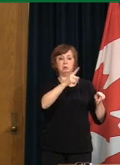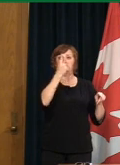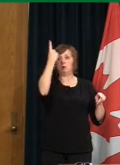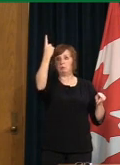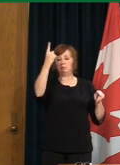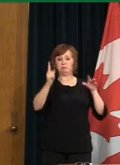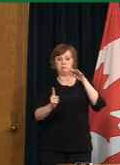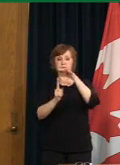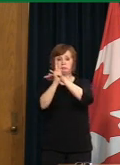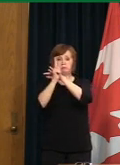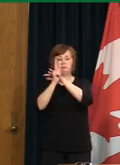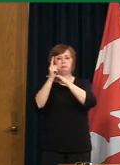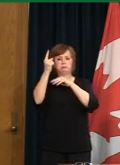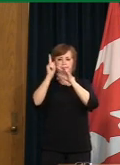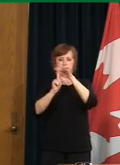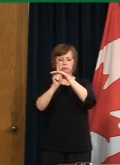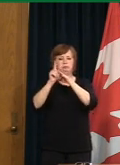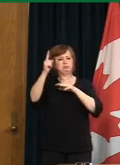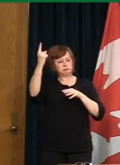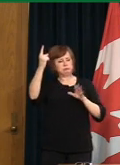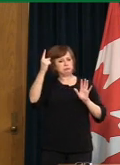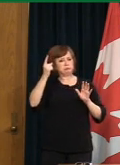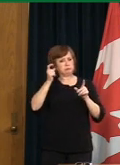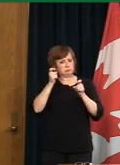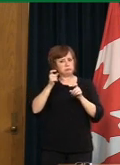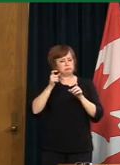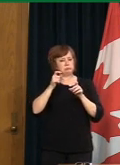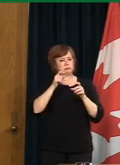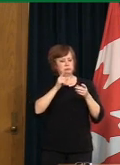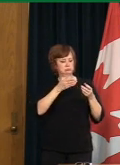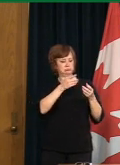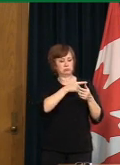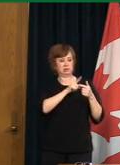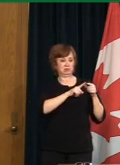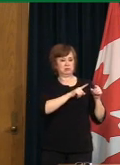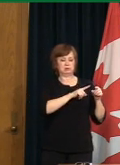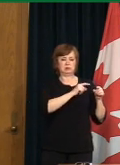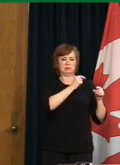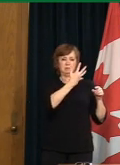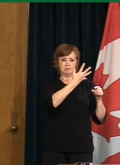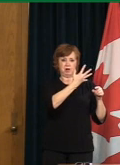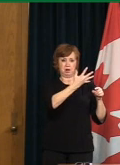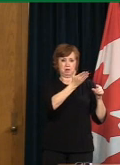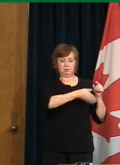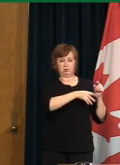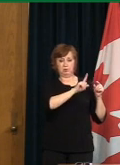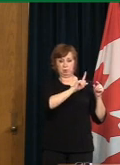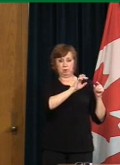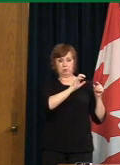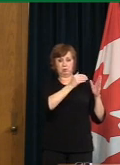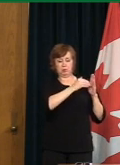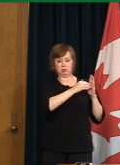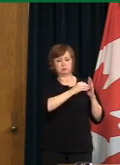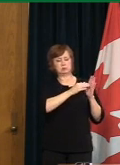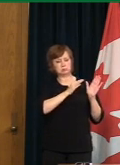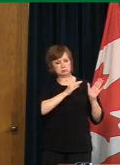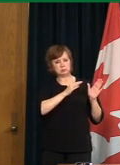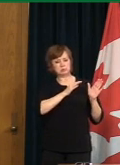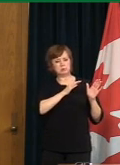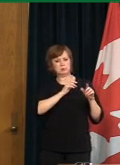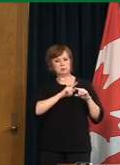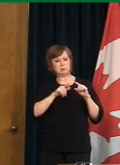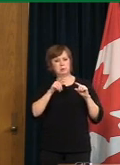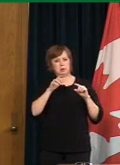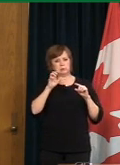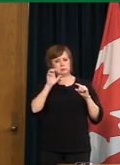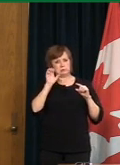effectively. Anytime we are between 60 to 120 cases a day, but under that 10 per 100,000, we obviously very concerned, and we want